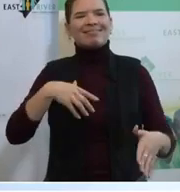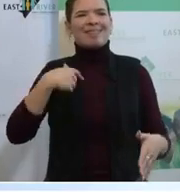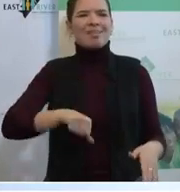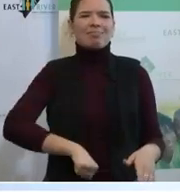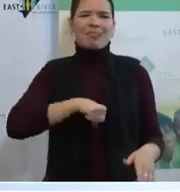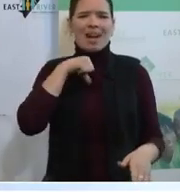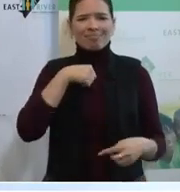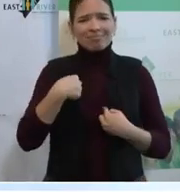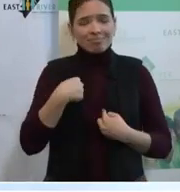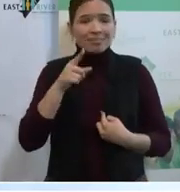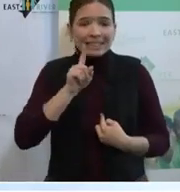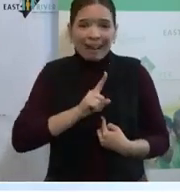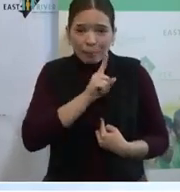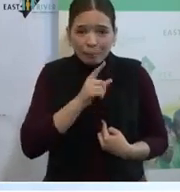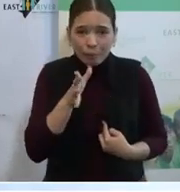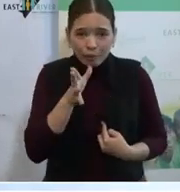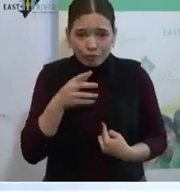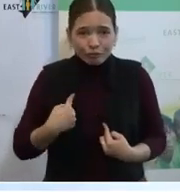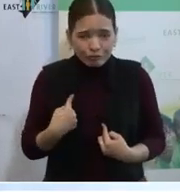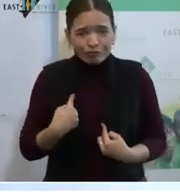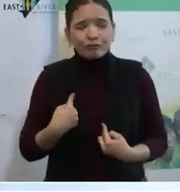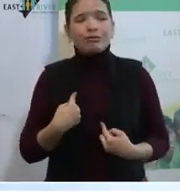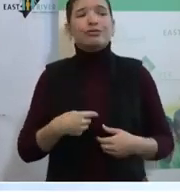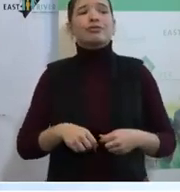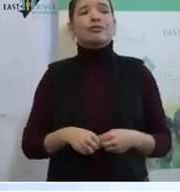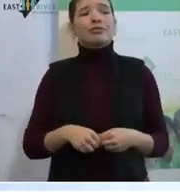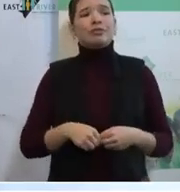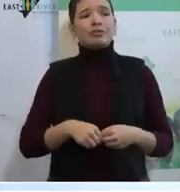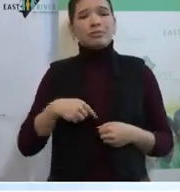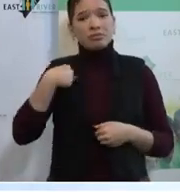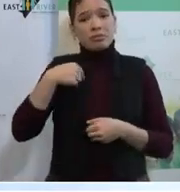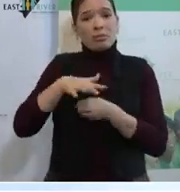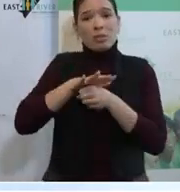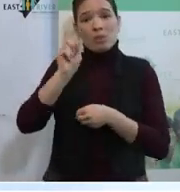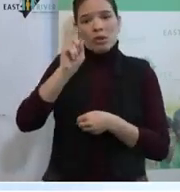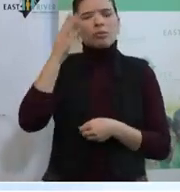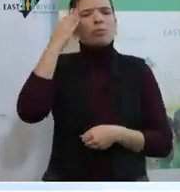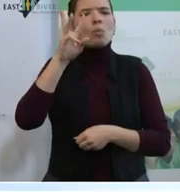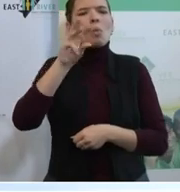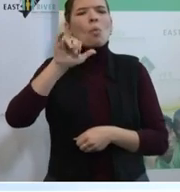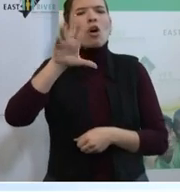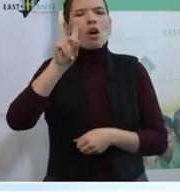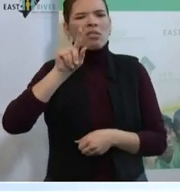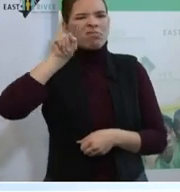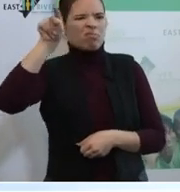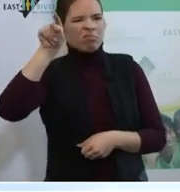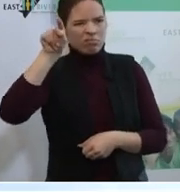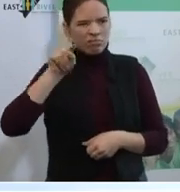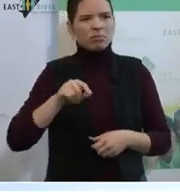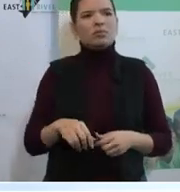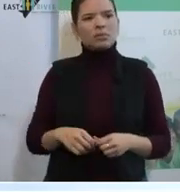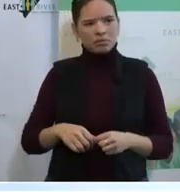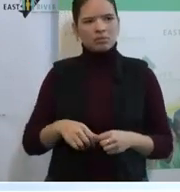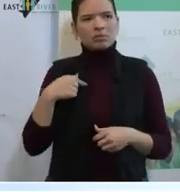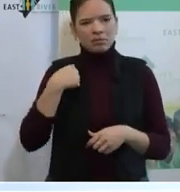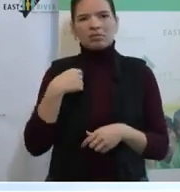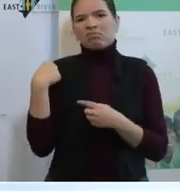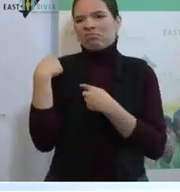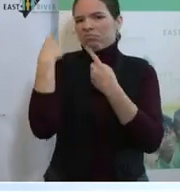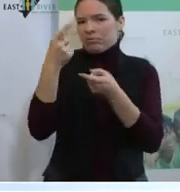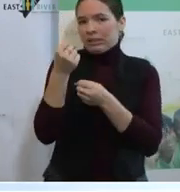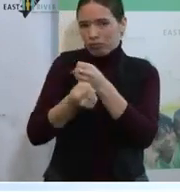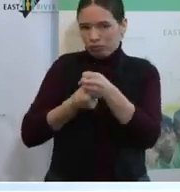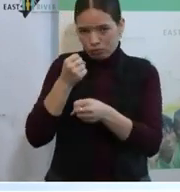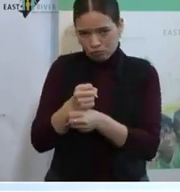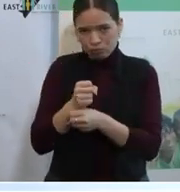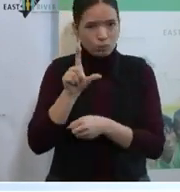resident. Over the past 20 years, I've lived in D.C. I've been able to